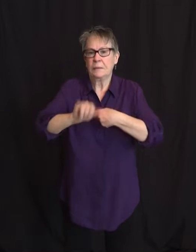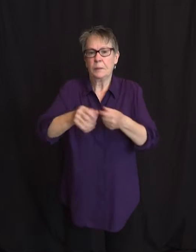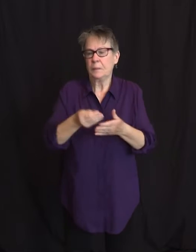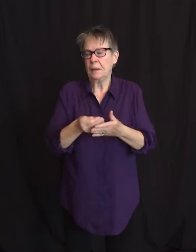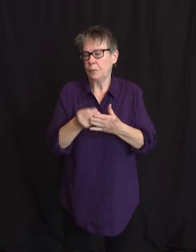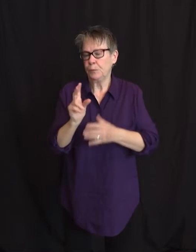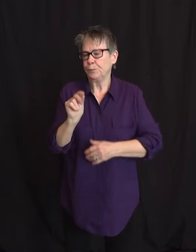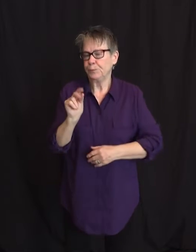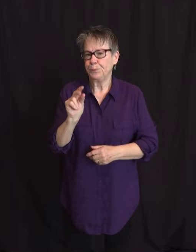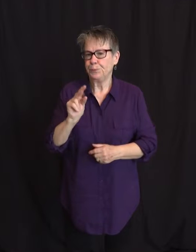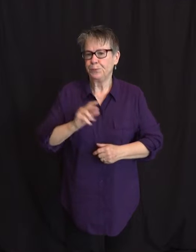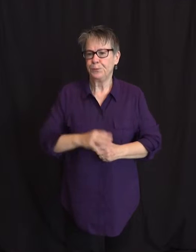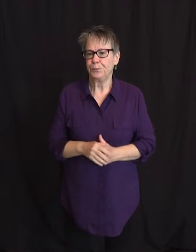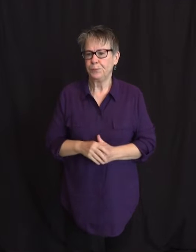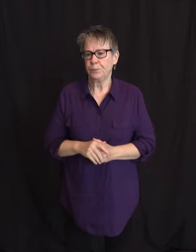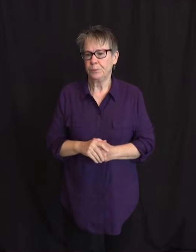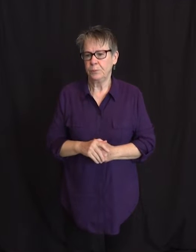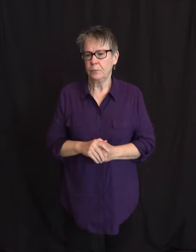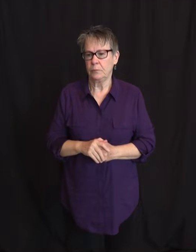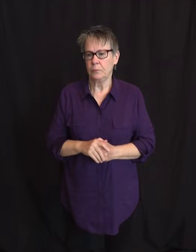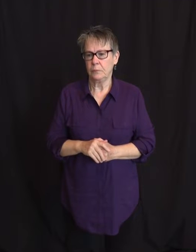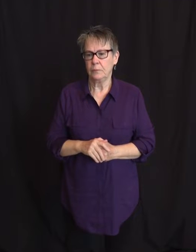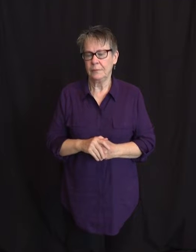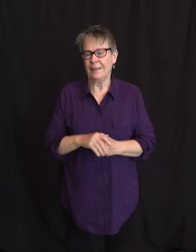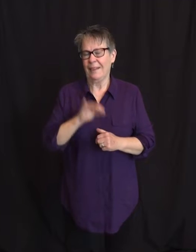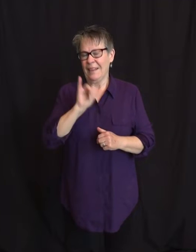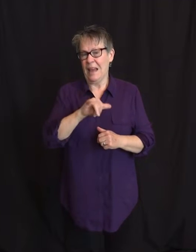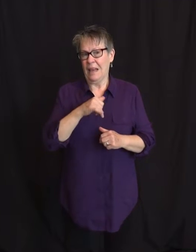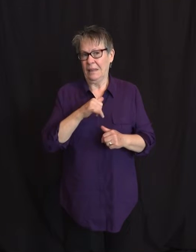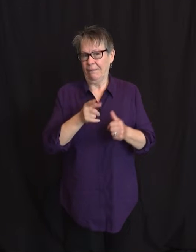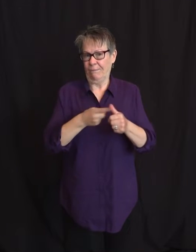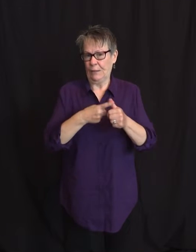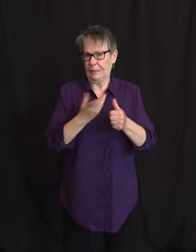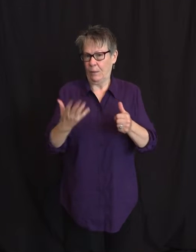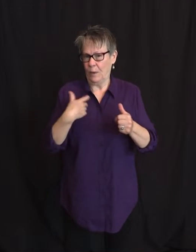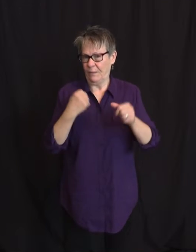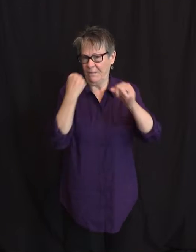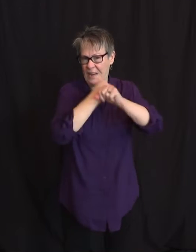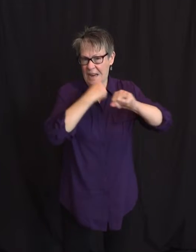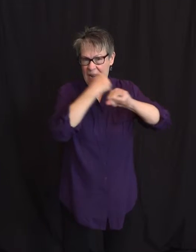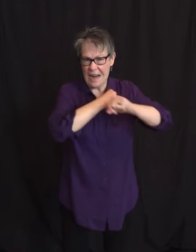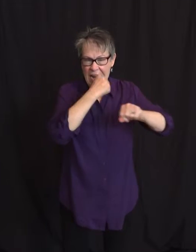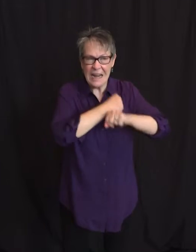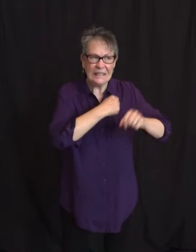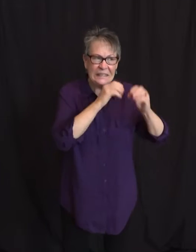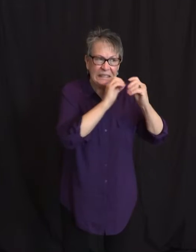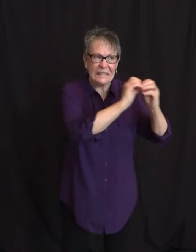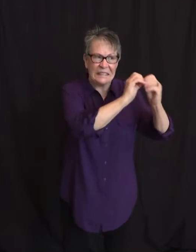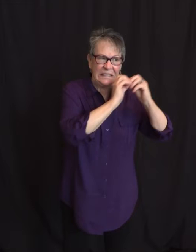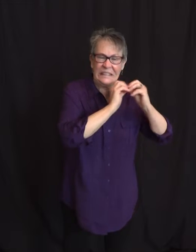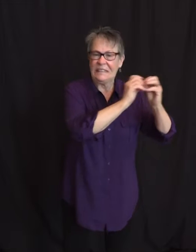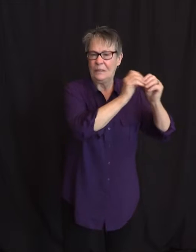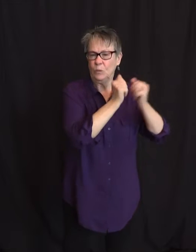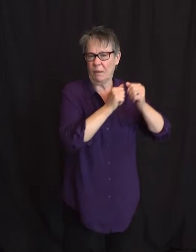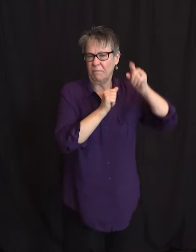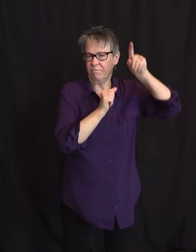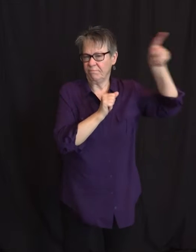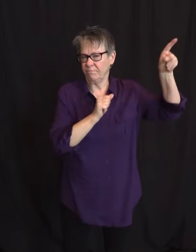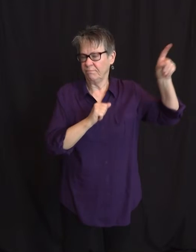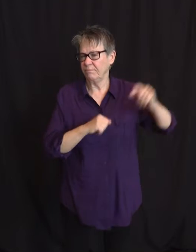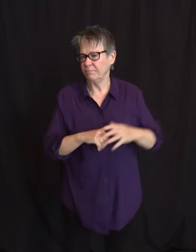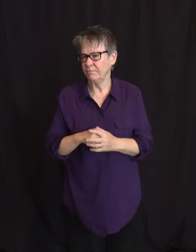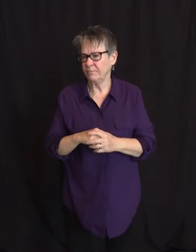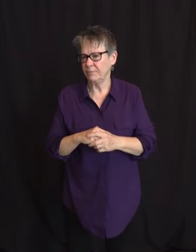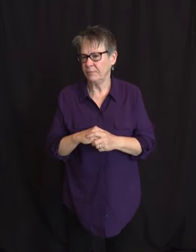is to enhance that fund and make sure it's available for governments, whether they are large states or small